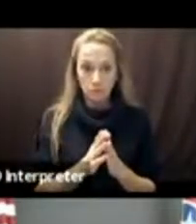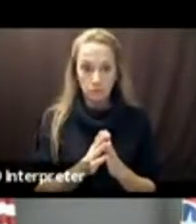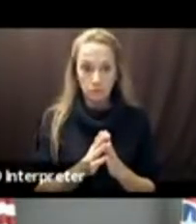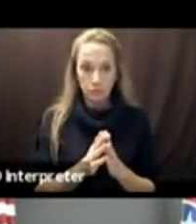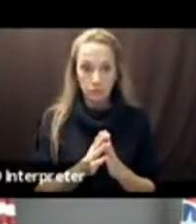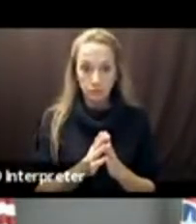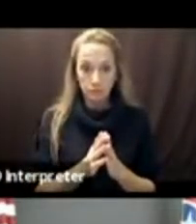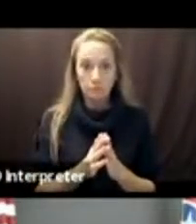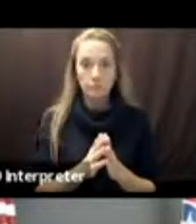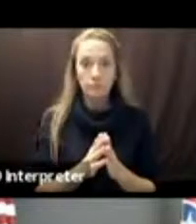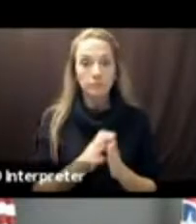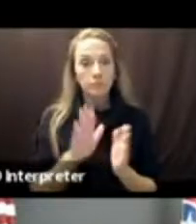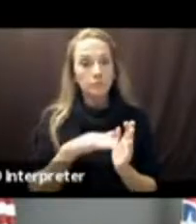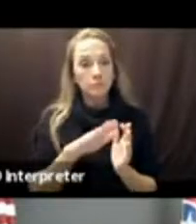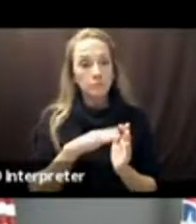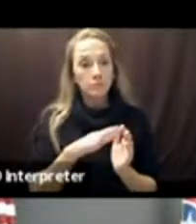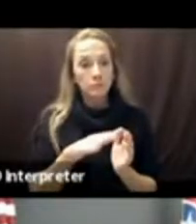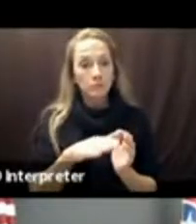Is this,